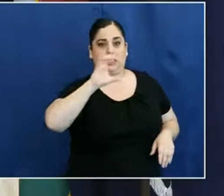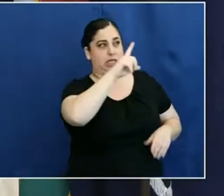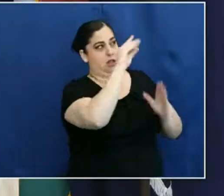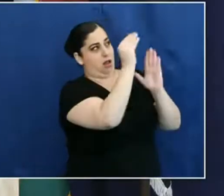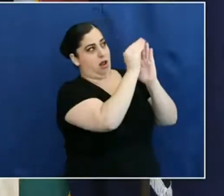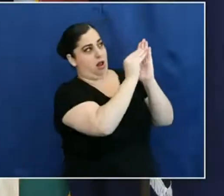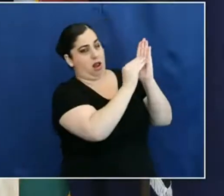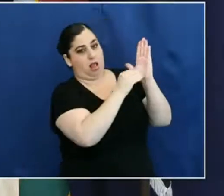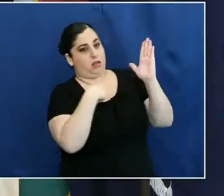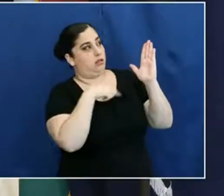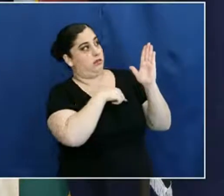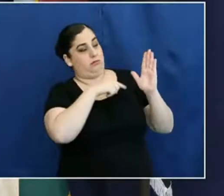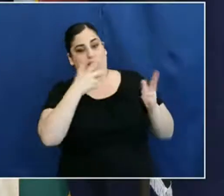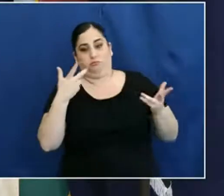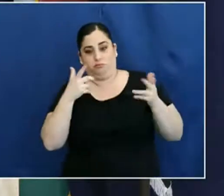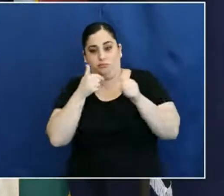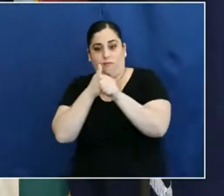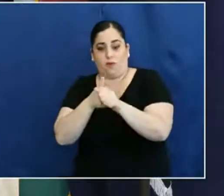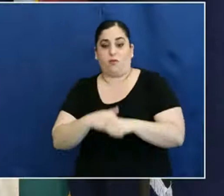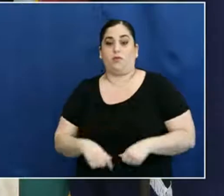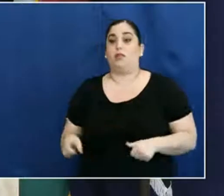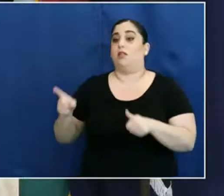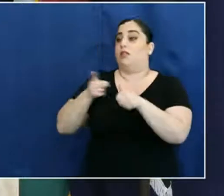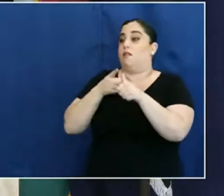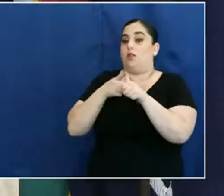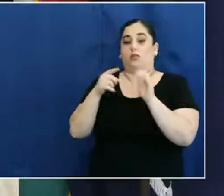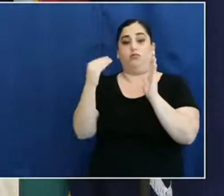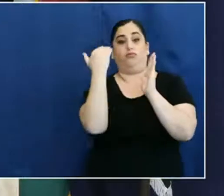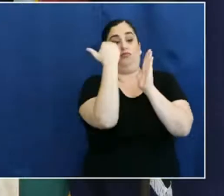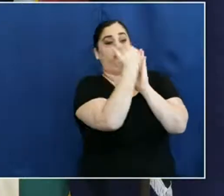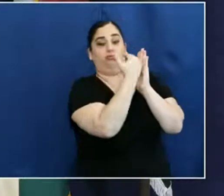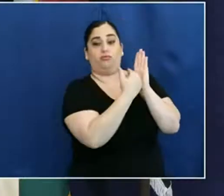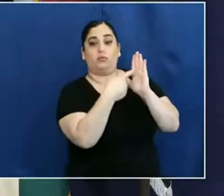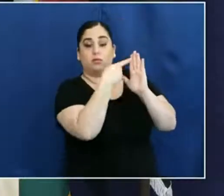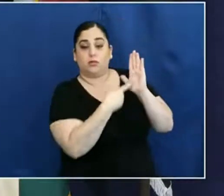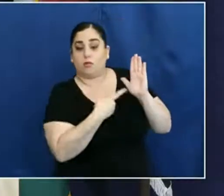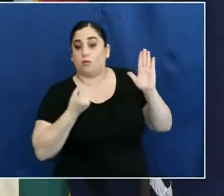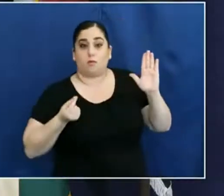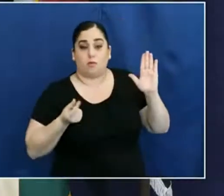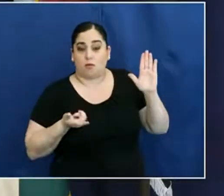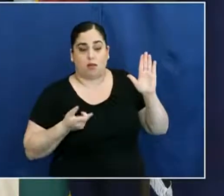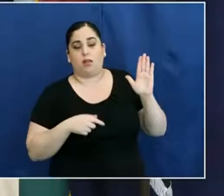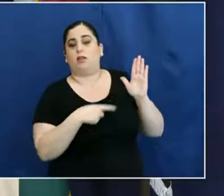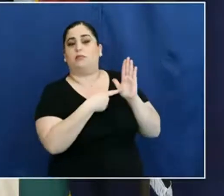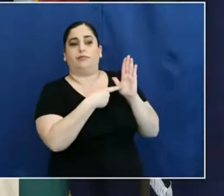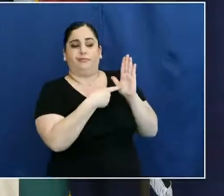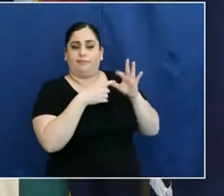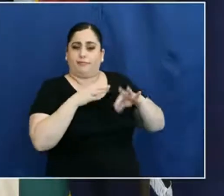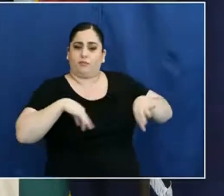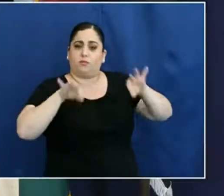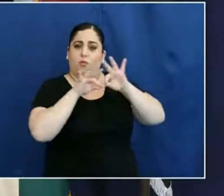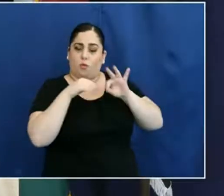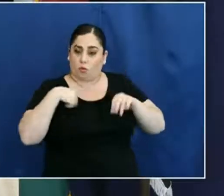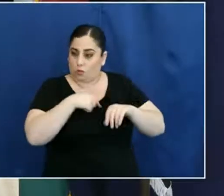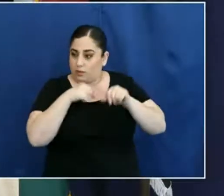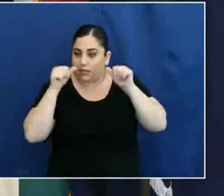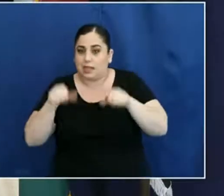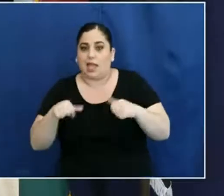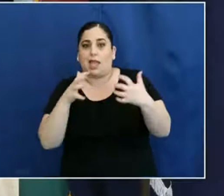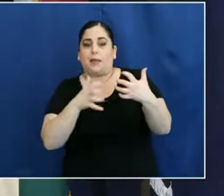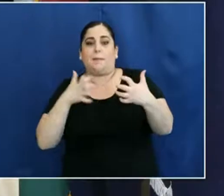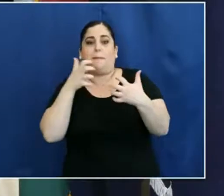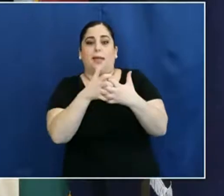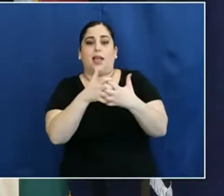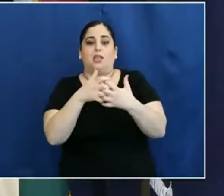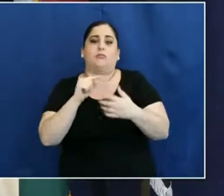on the website was these conditions are associated with health conditions or underlying medical